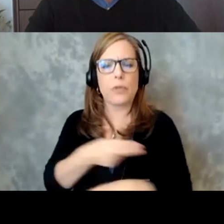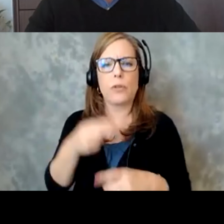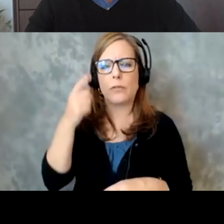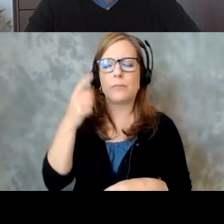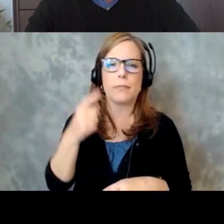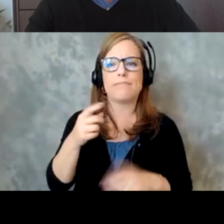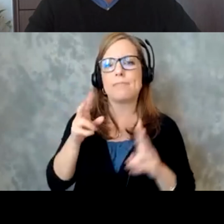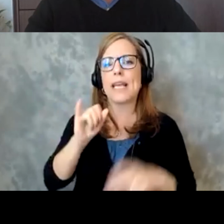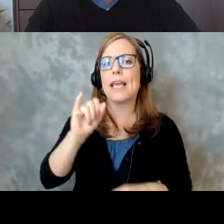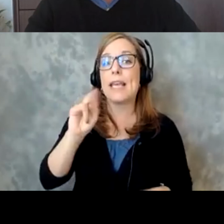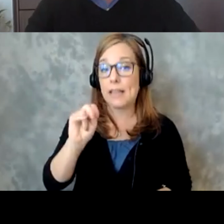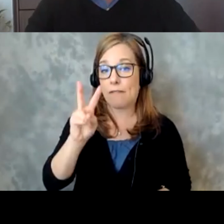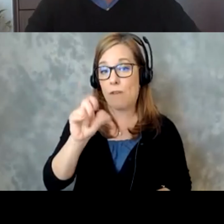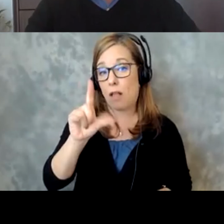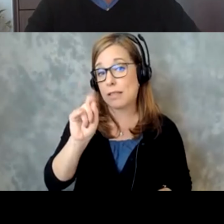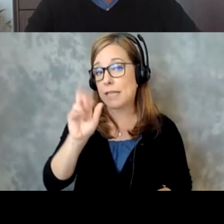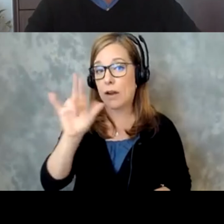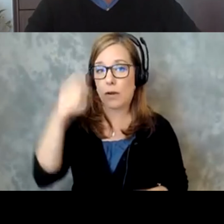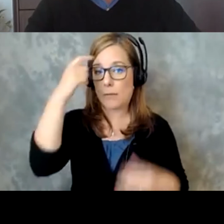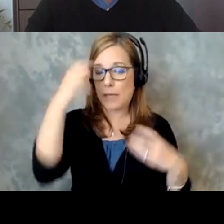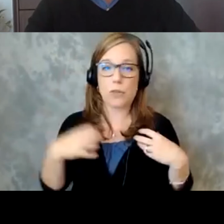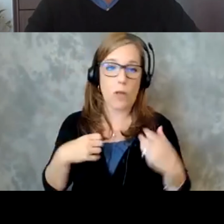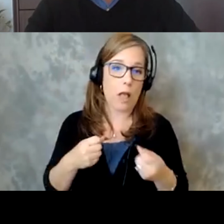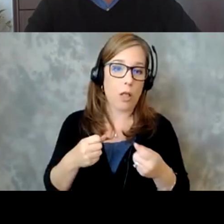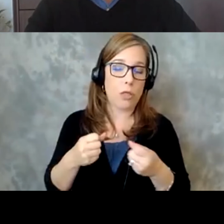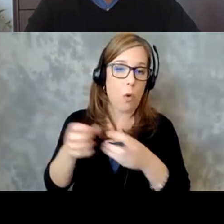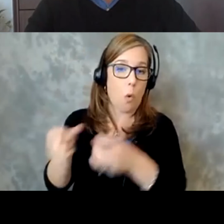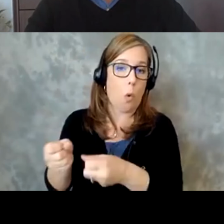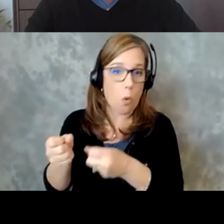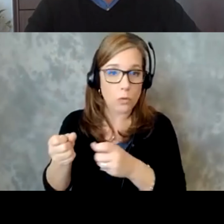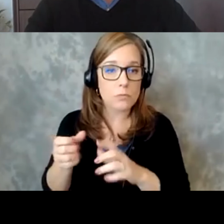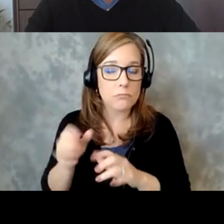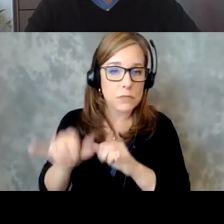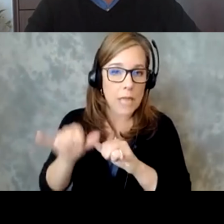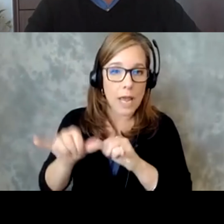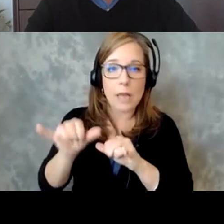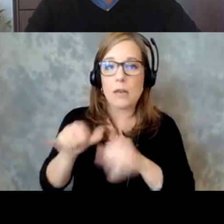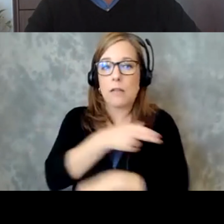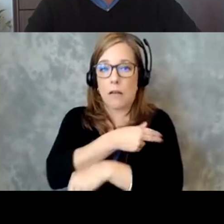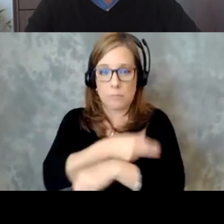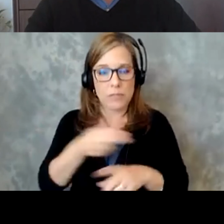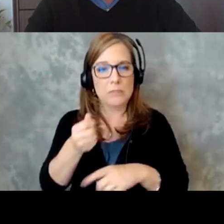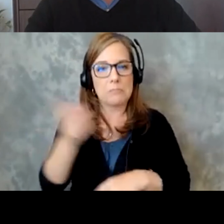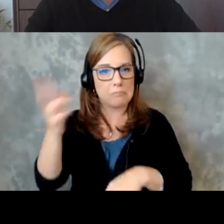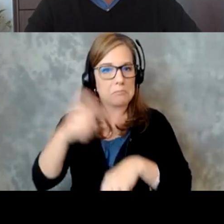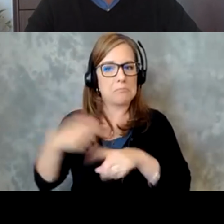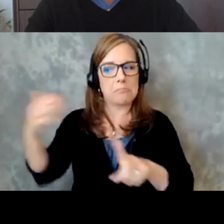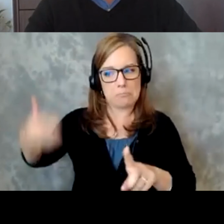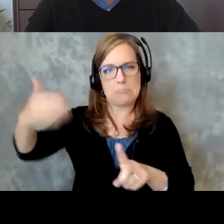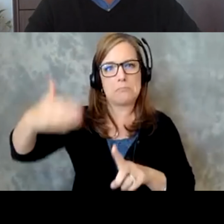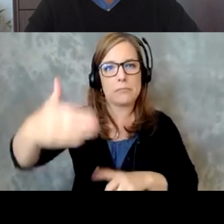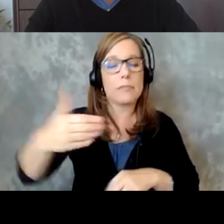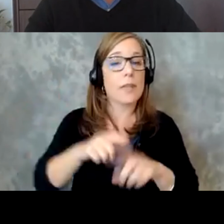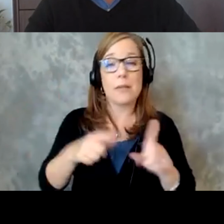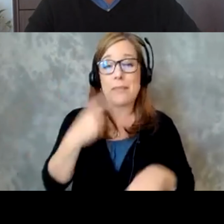involuntary mental health holds and hospitalizations. And of late, due in part to her behavioral